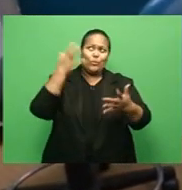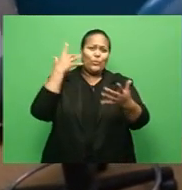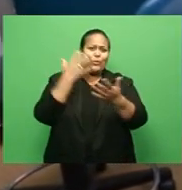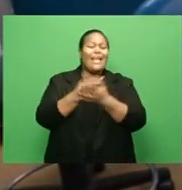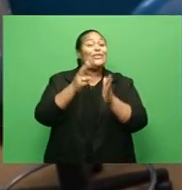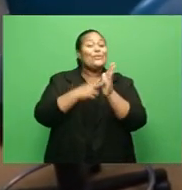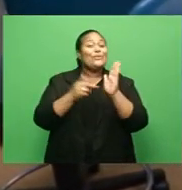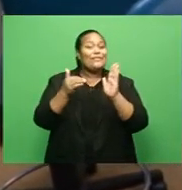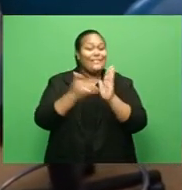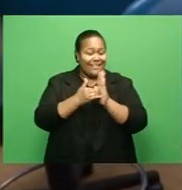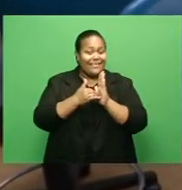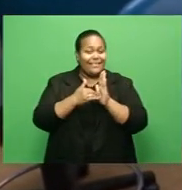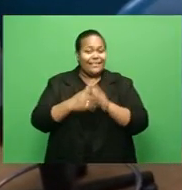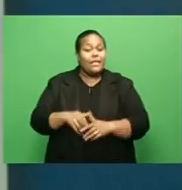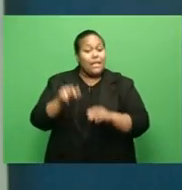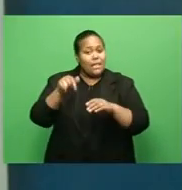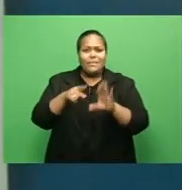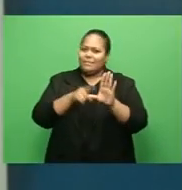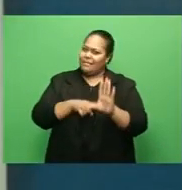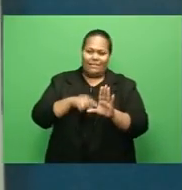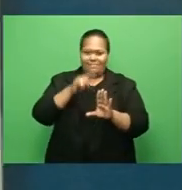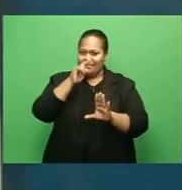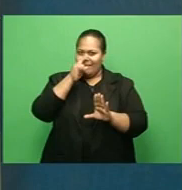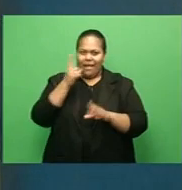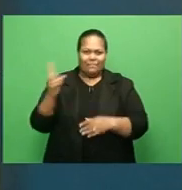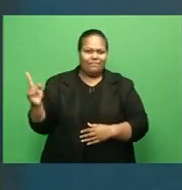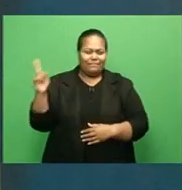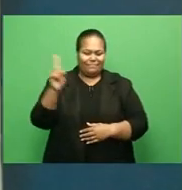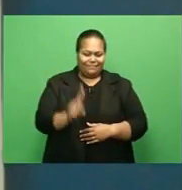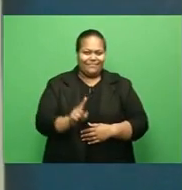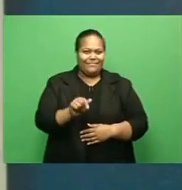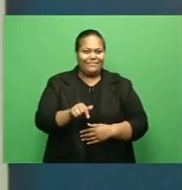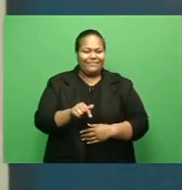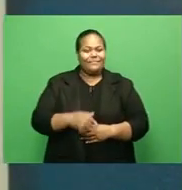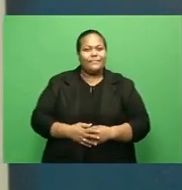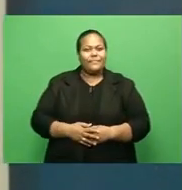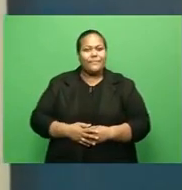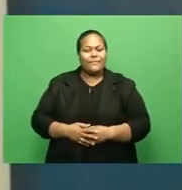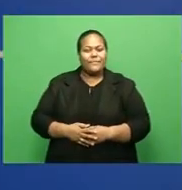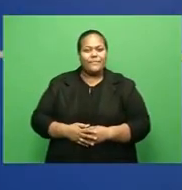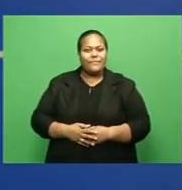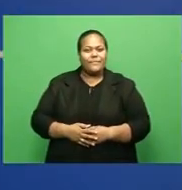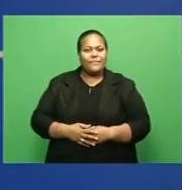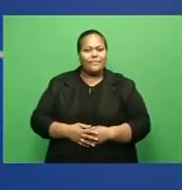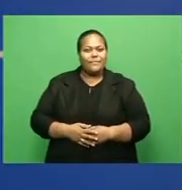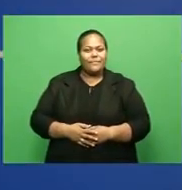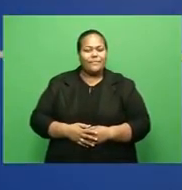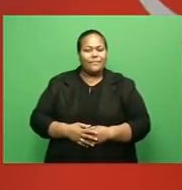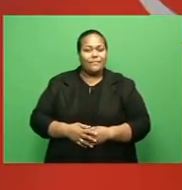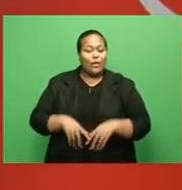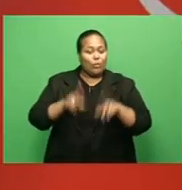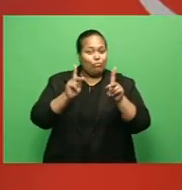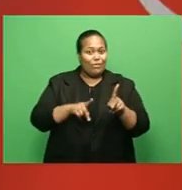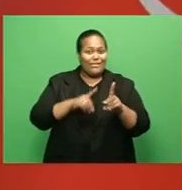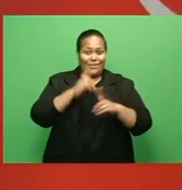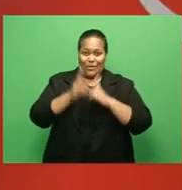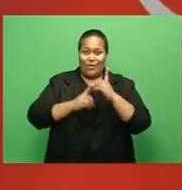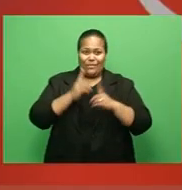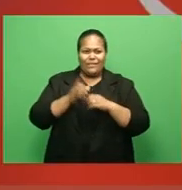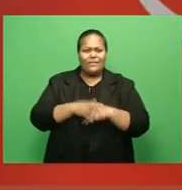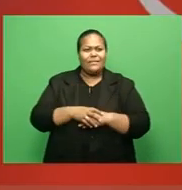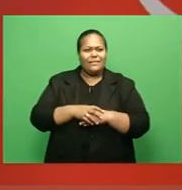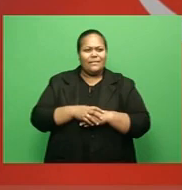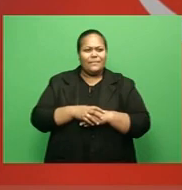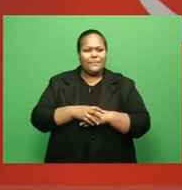Zealand, who this year are unable to be present at our conference. Obviously, one of